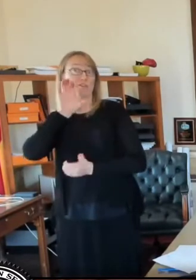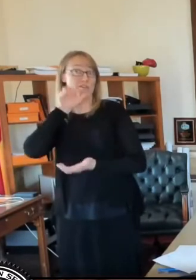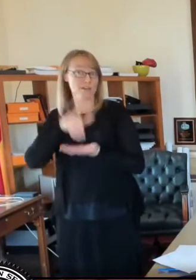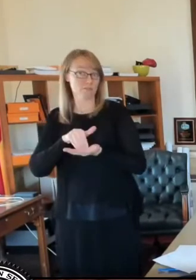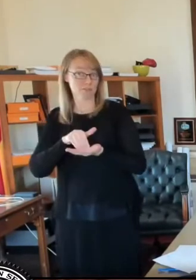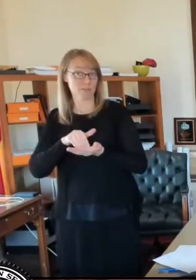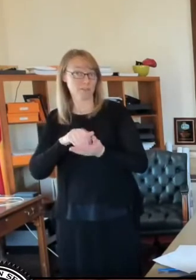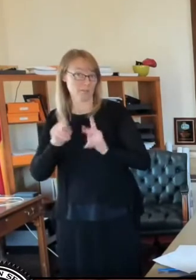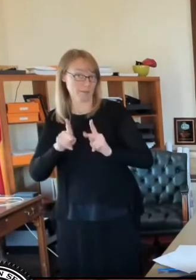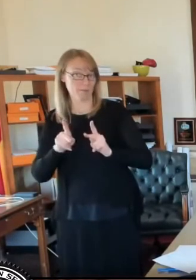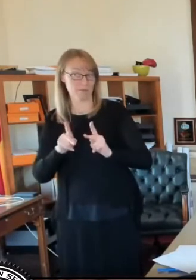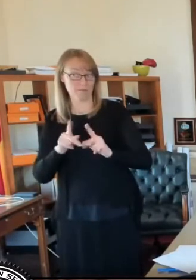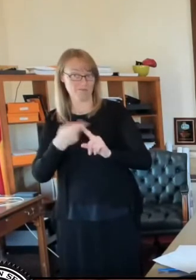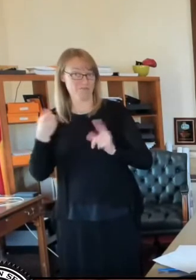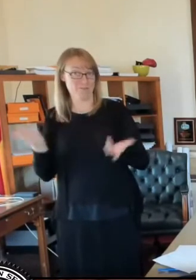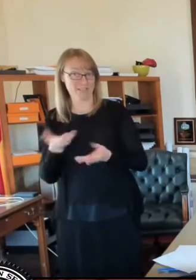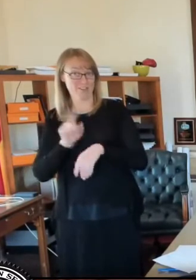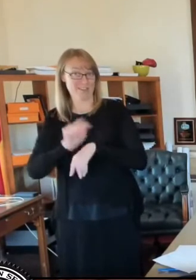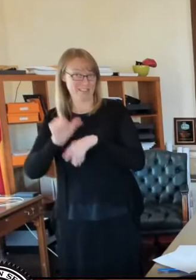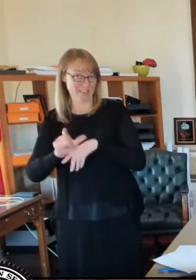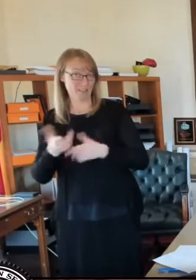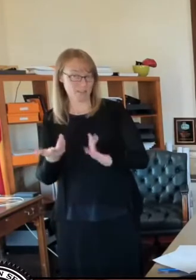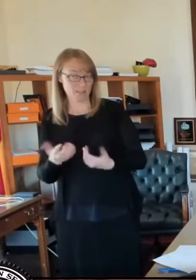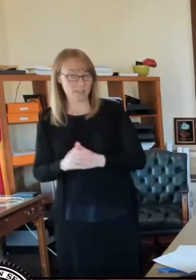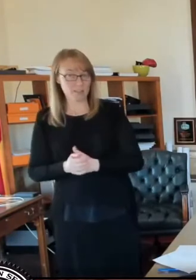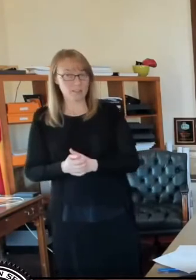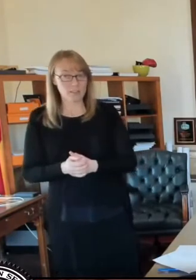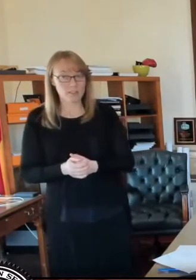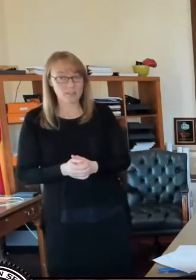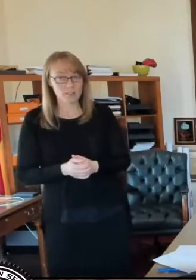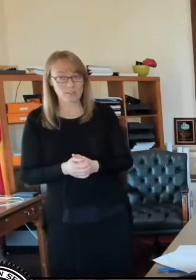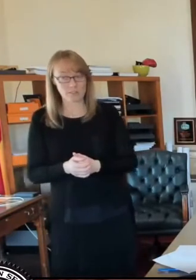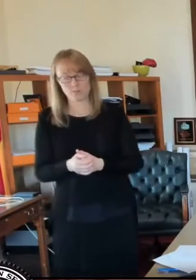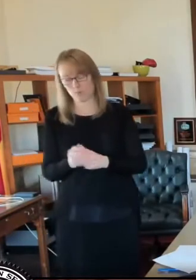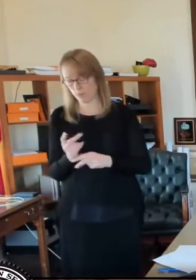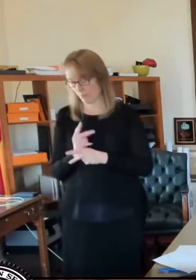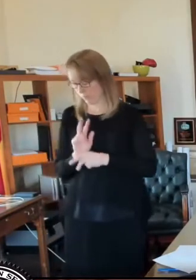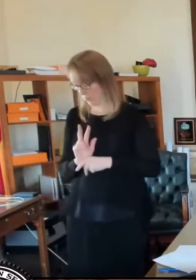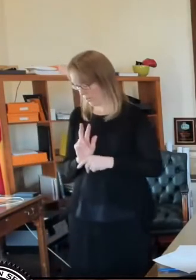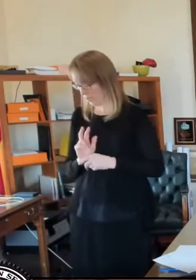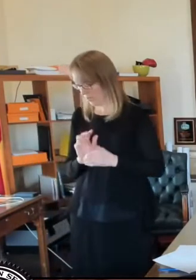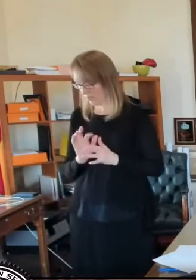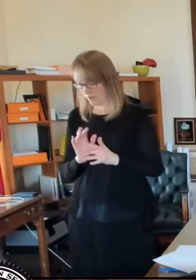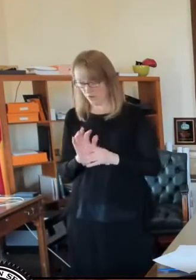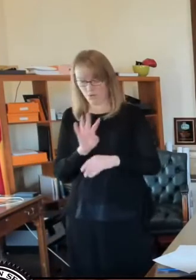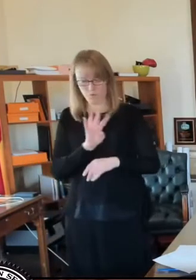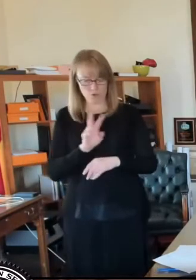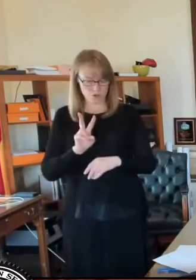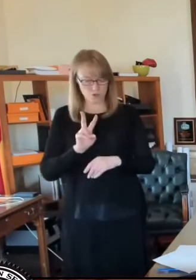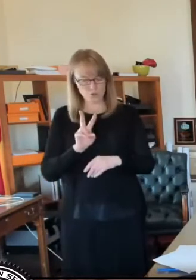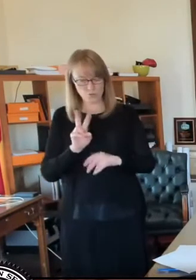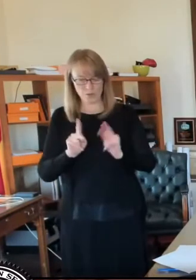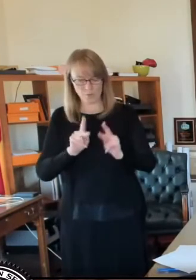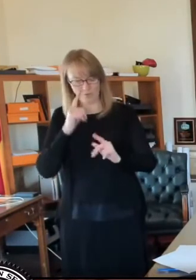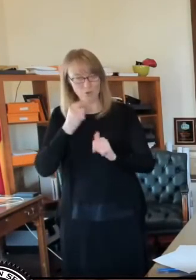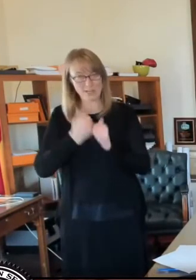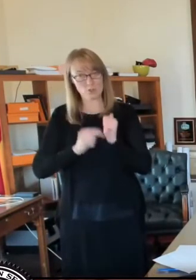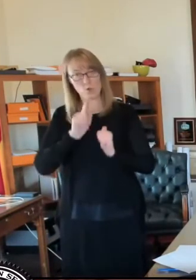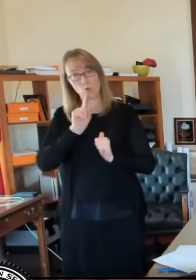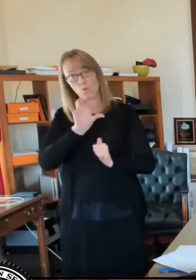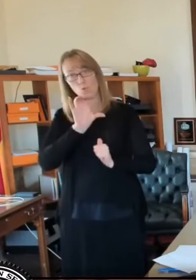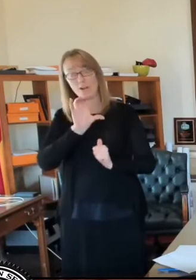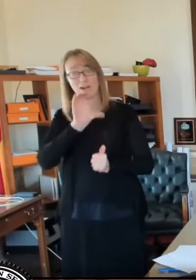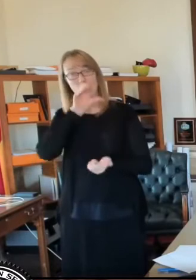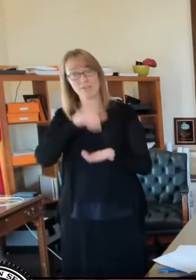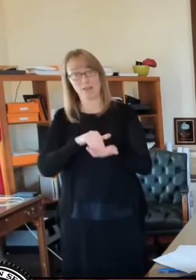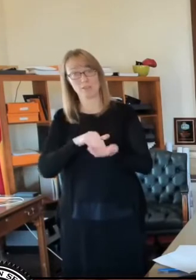100,000. So take it times three to get the total number. 40 two or so people per 100,000 that